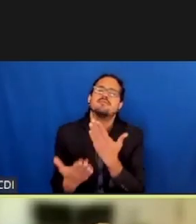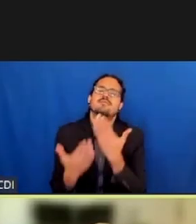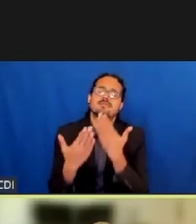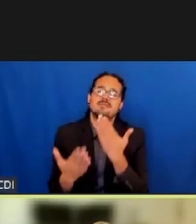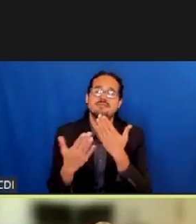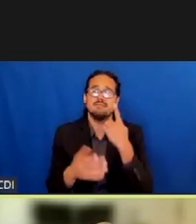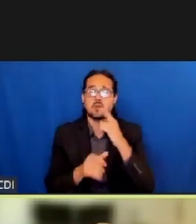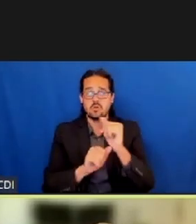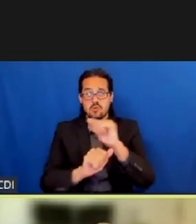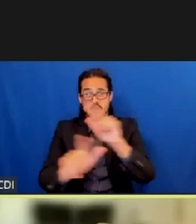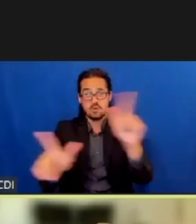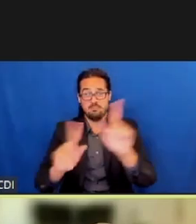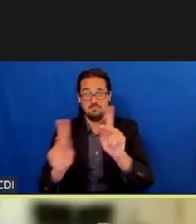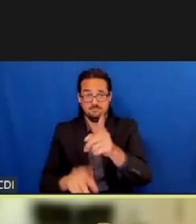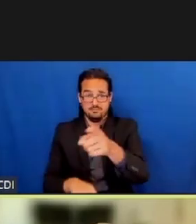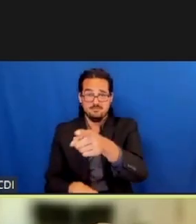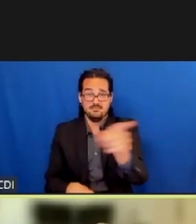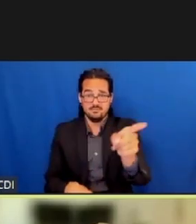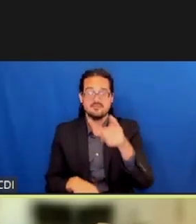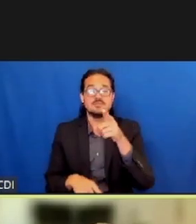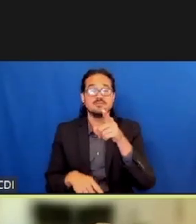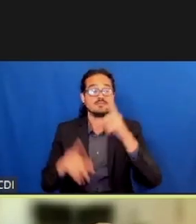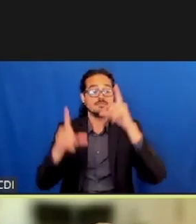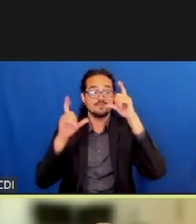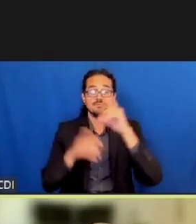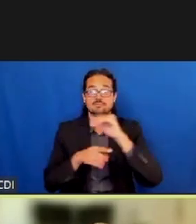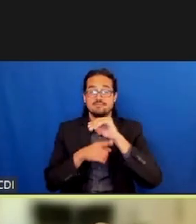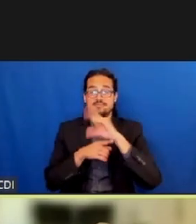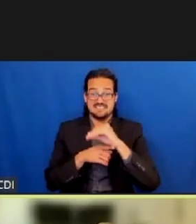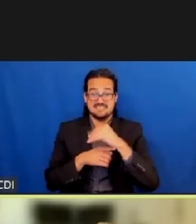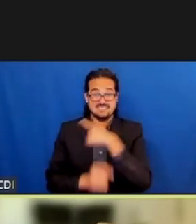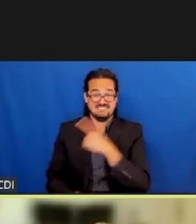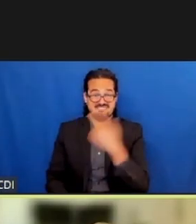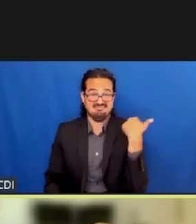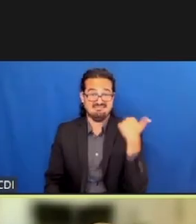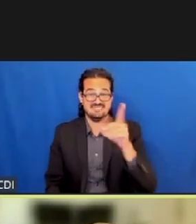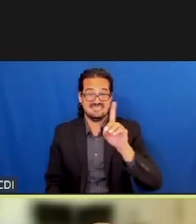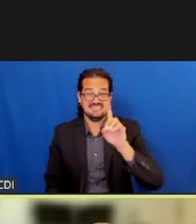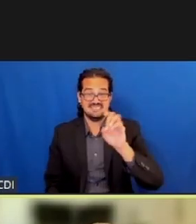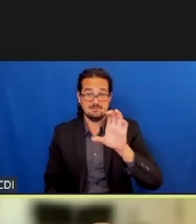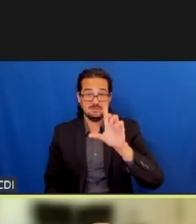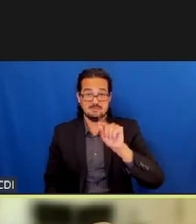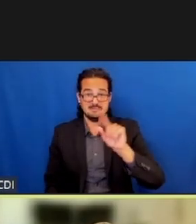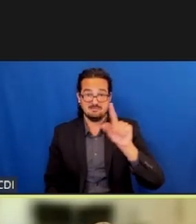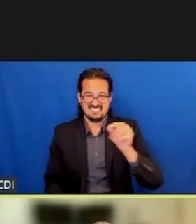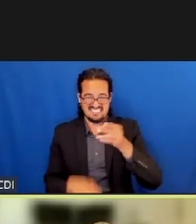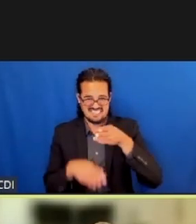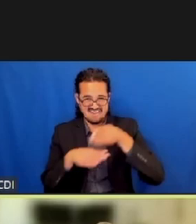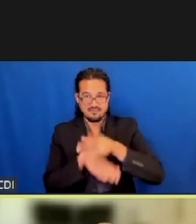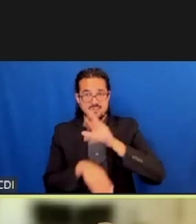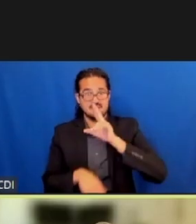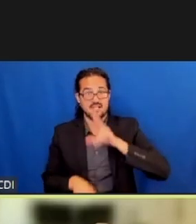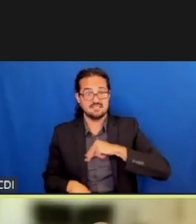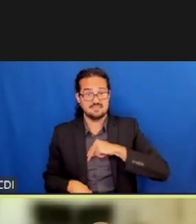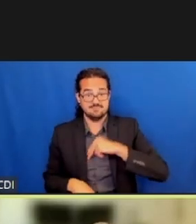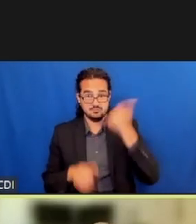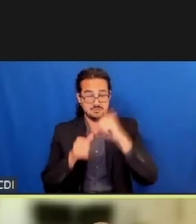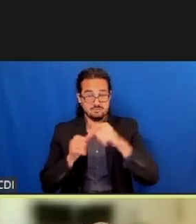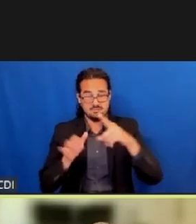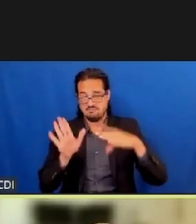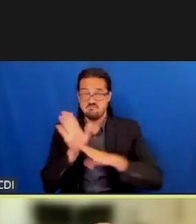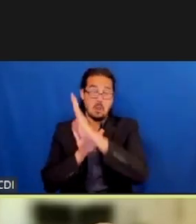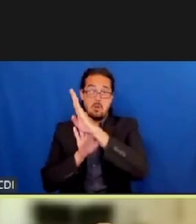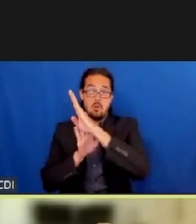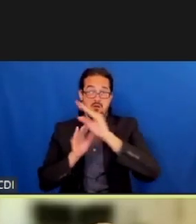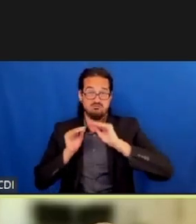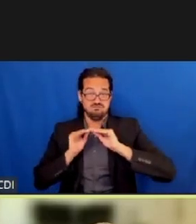was taken in December of 2020, and right after Thanksgiving, we were really seeing a spike in COVID cases in Marin, and all of us healthcare